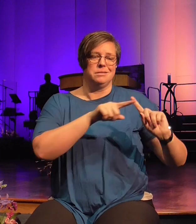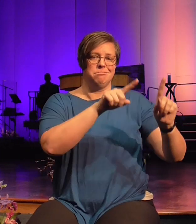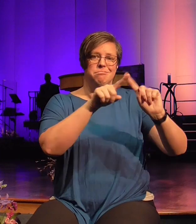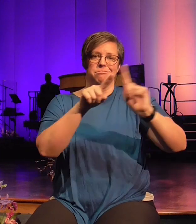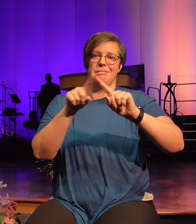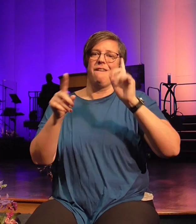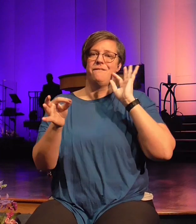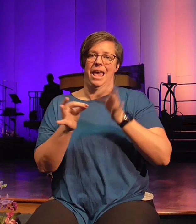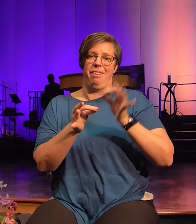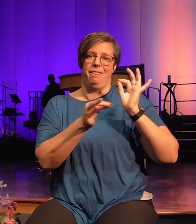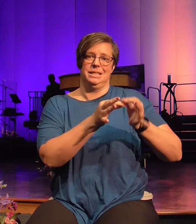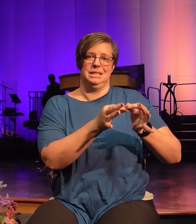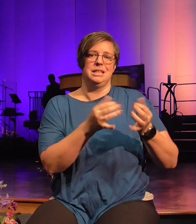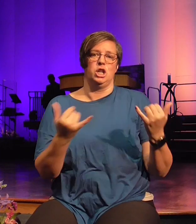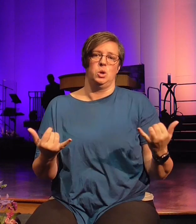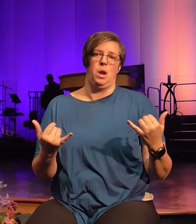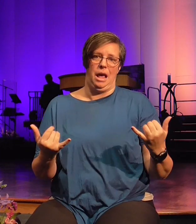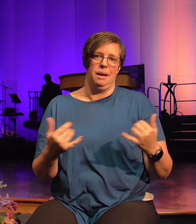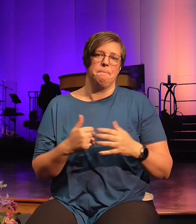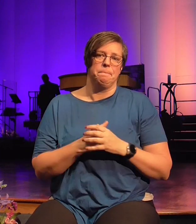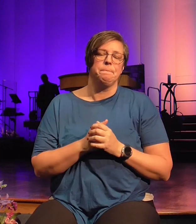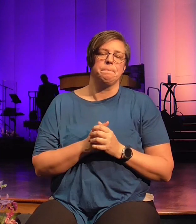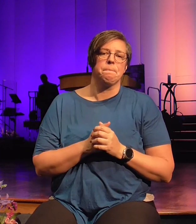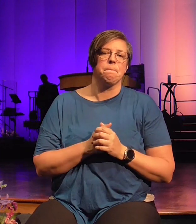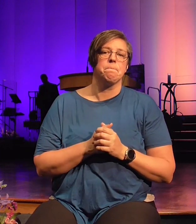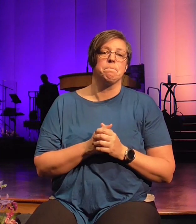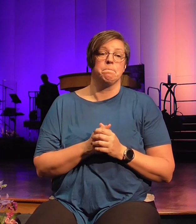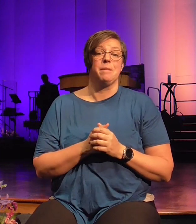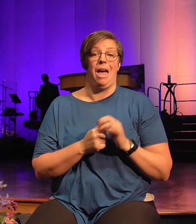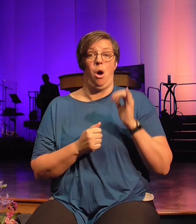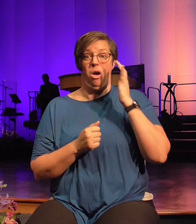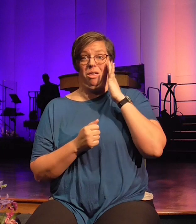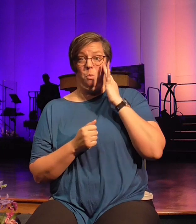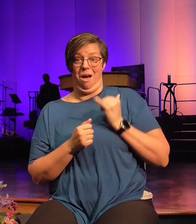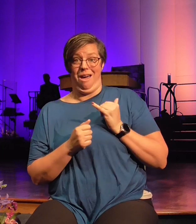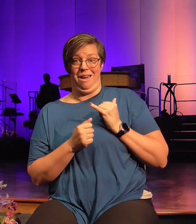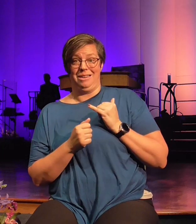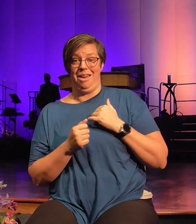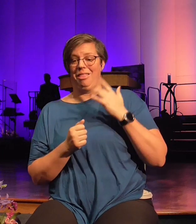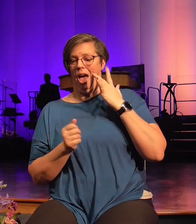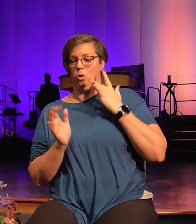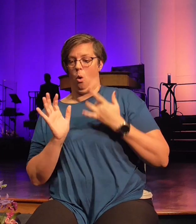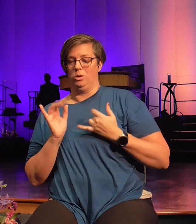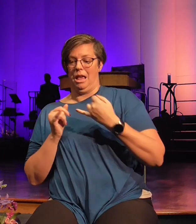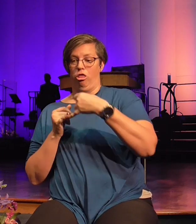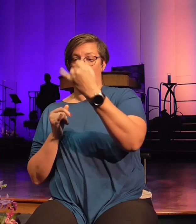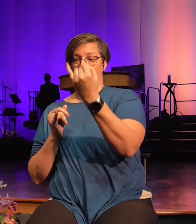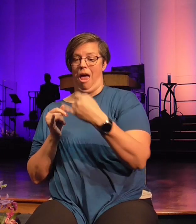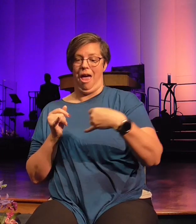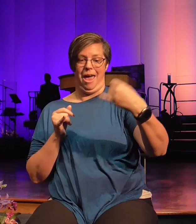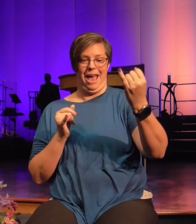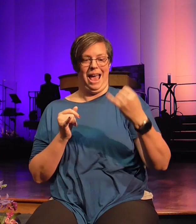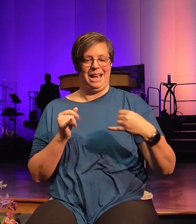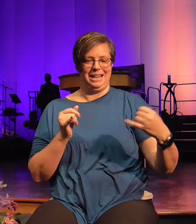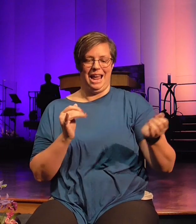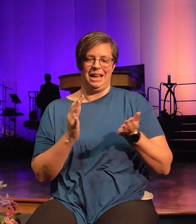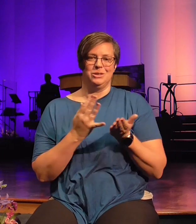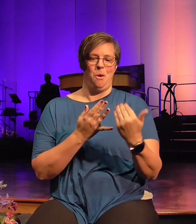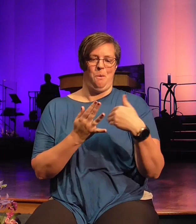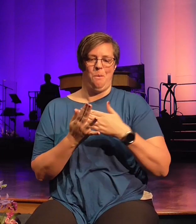wherever they have gathered, because that golden thread of truth is woven in and through all of